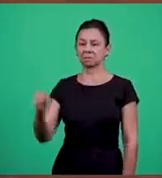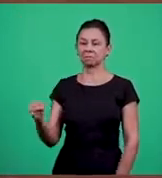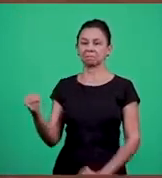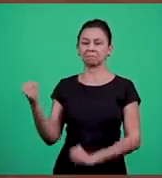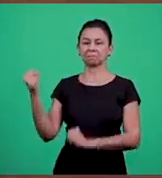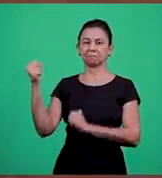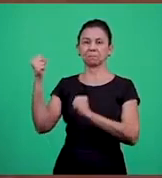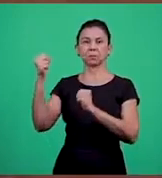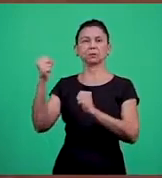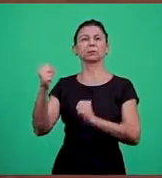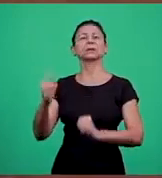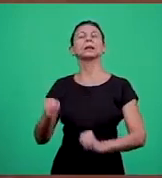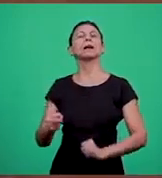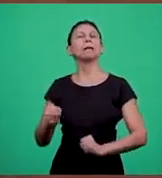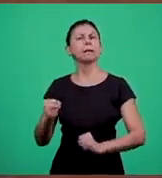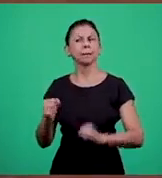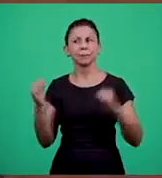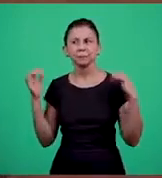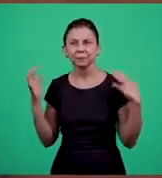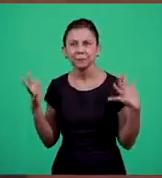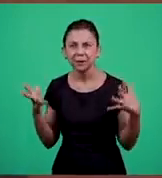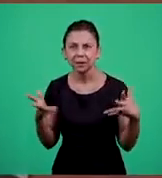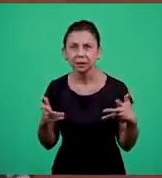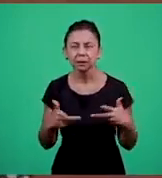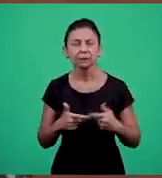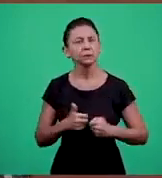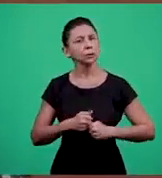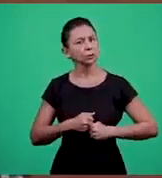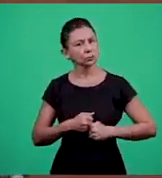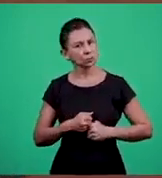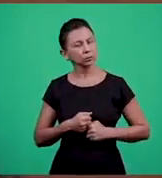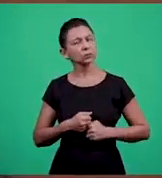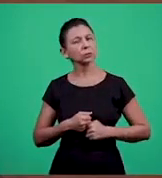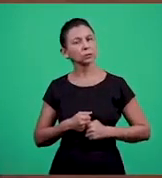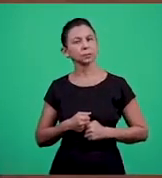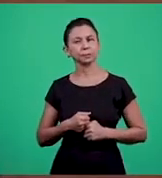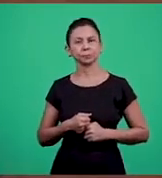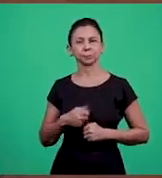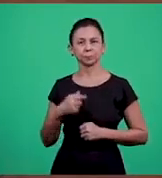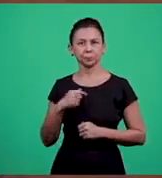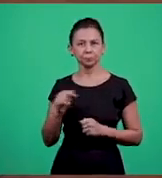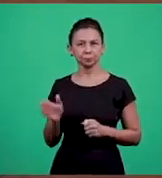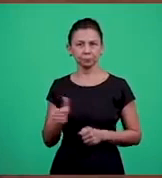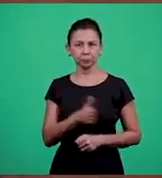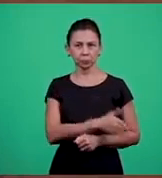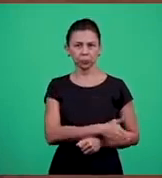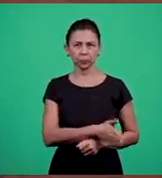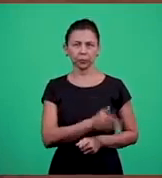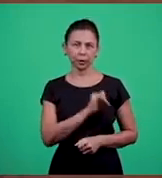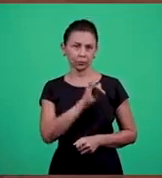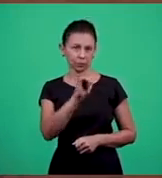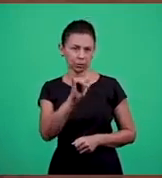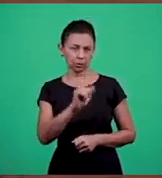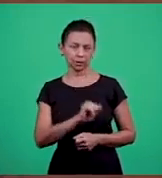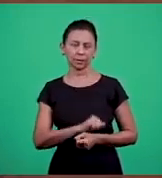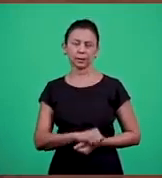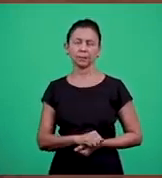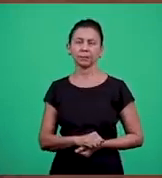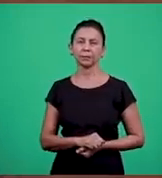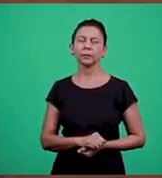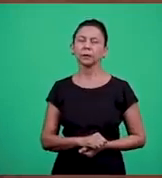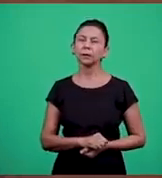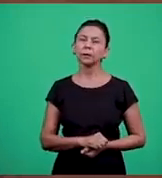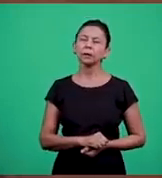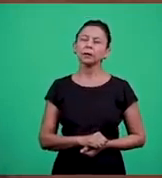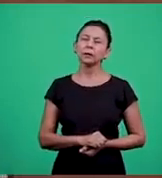them. How wonderful! Rahab told those men that she recognized that the God